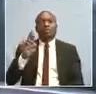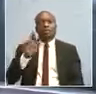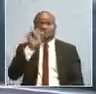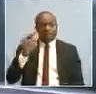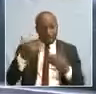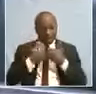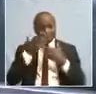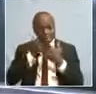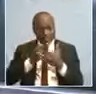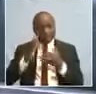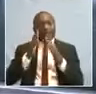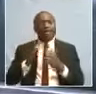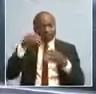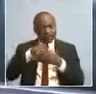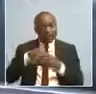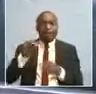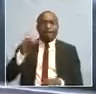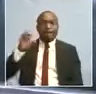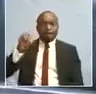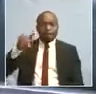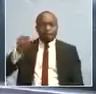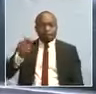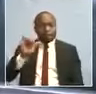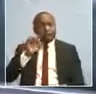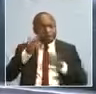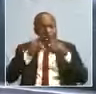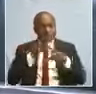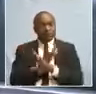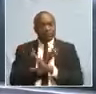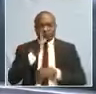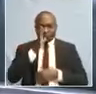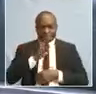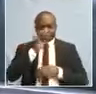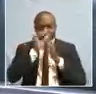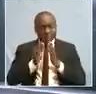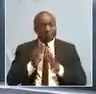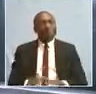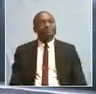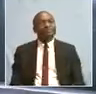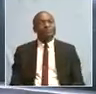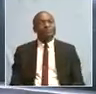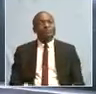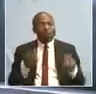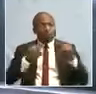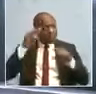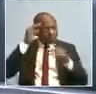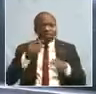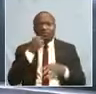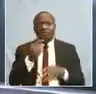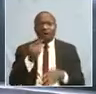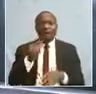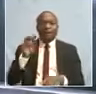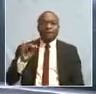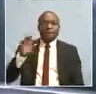shares in Mopani, and the people of Zambia. So, Madam Speaker, when the Minister says Mopani